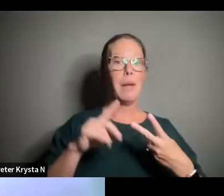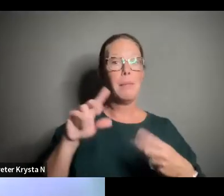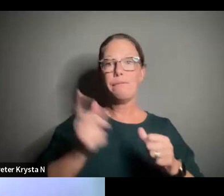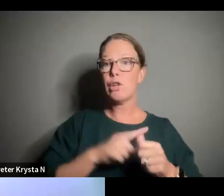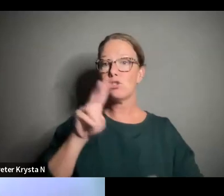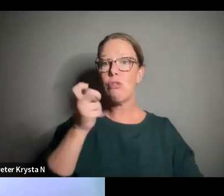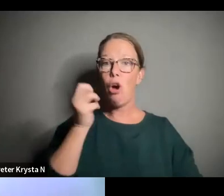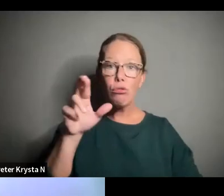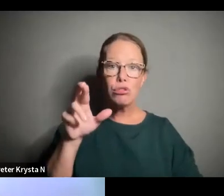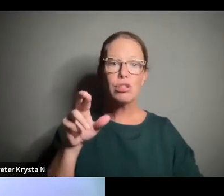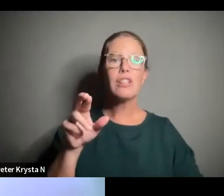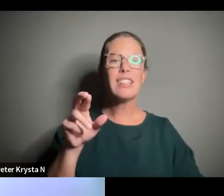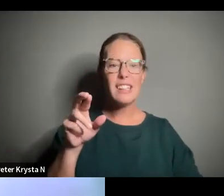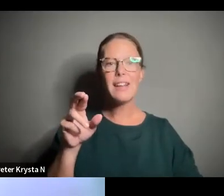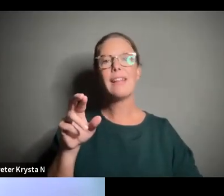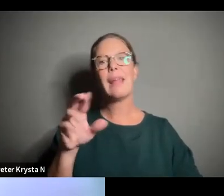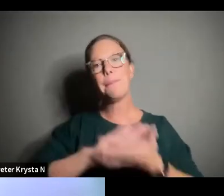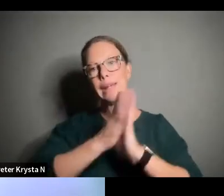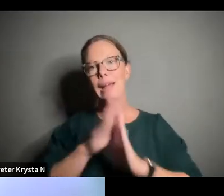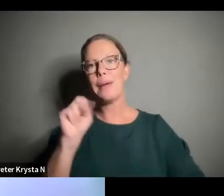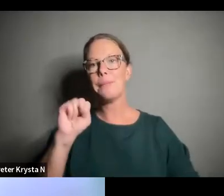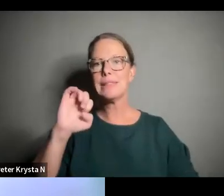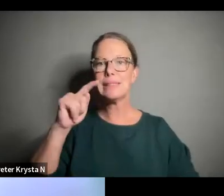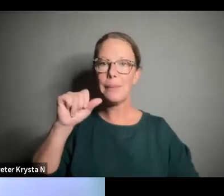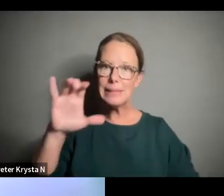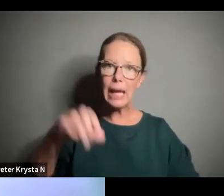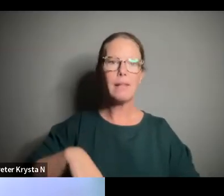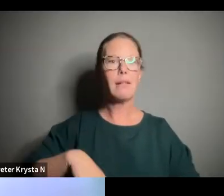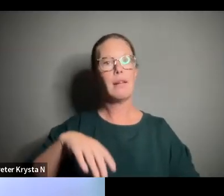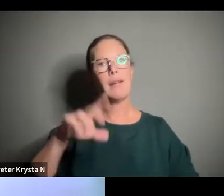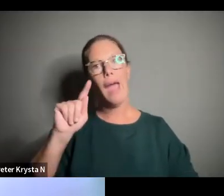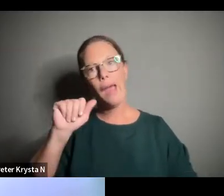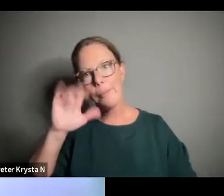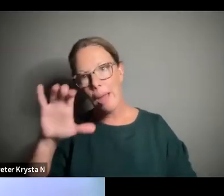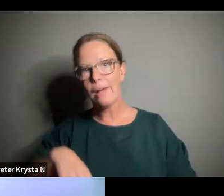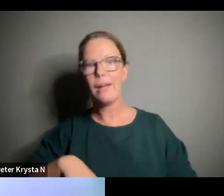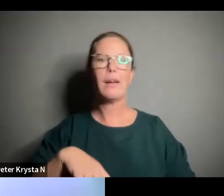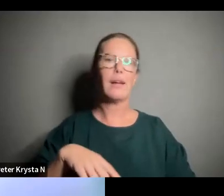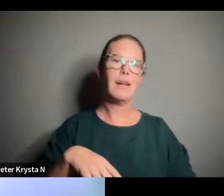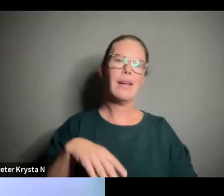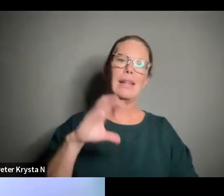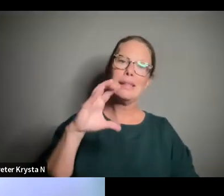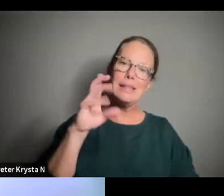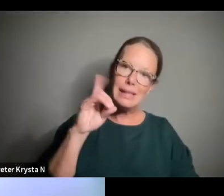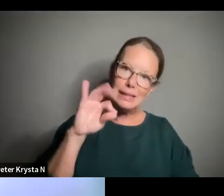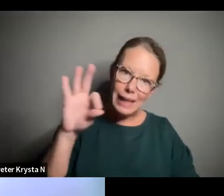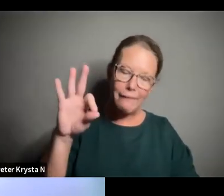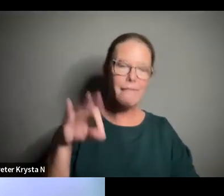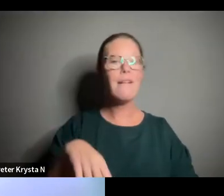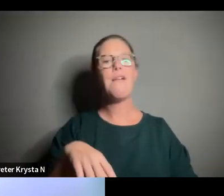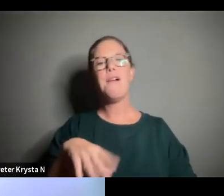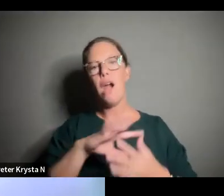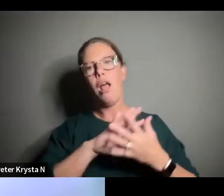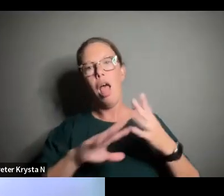And as we all know, then you get a little septic, and then you get antibiotics, then you get your C. difficile problems, and then it leads to